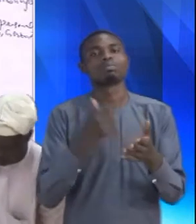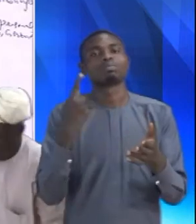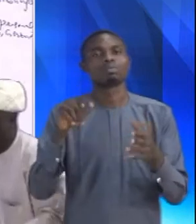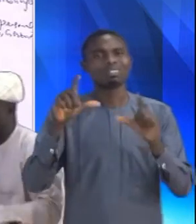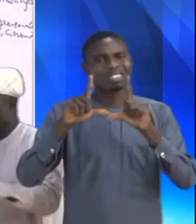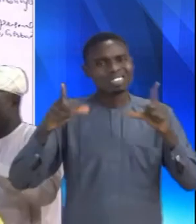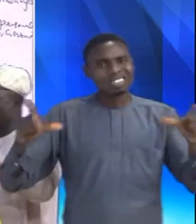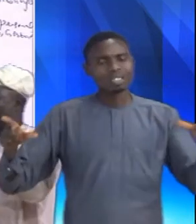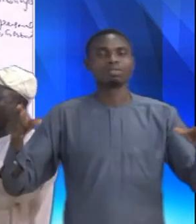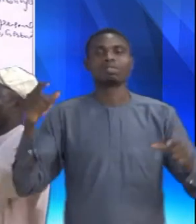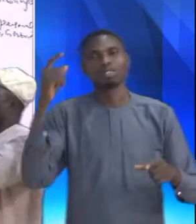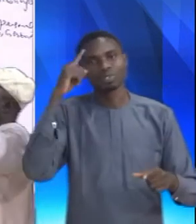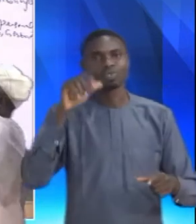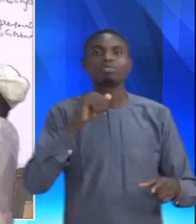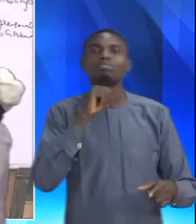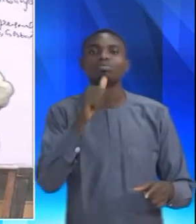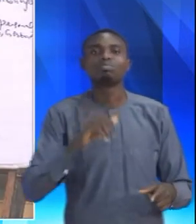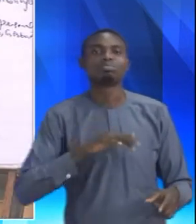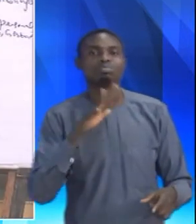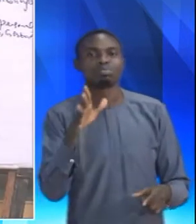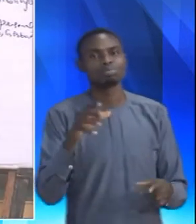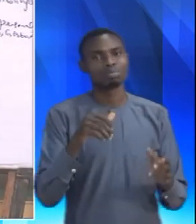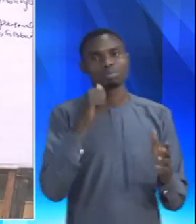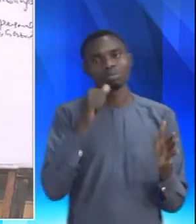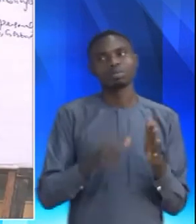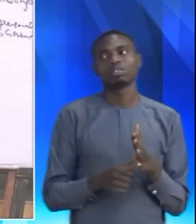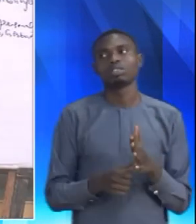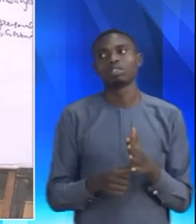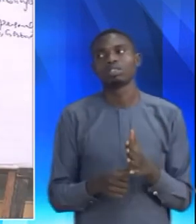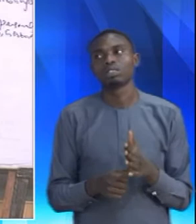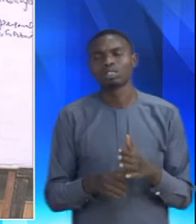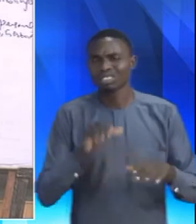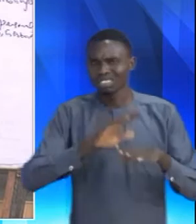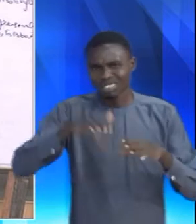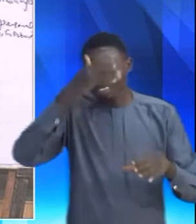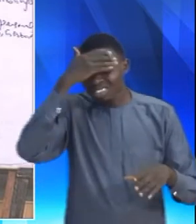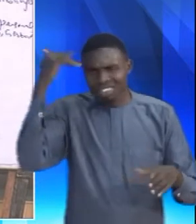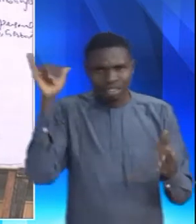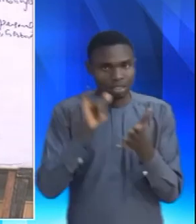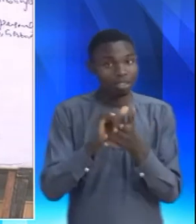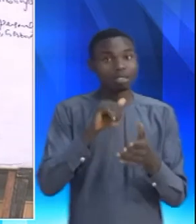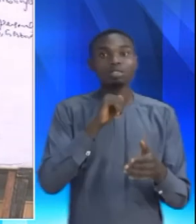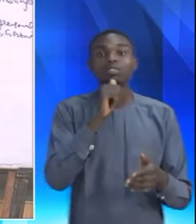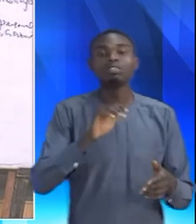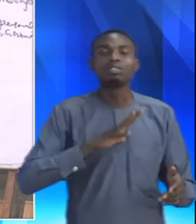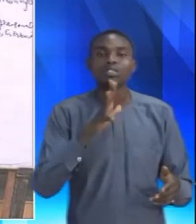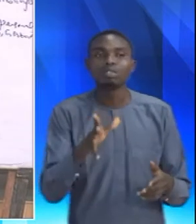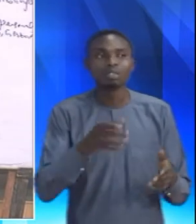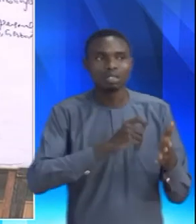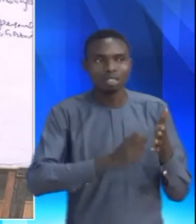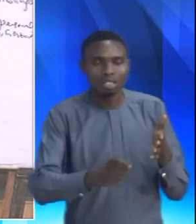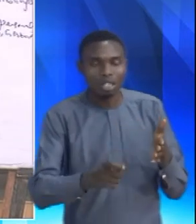letter writing must be informal. Very familiar. Don't forget that informal letter writing, I told you, is a